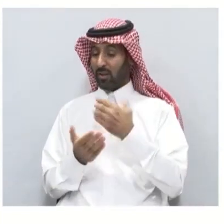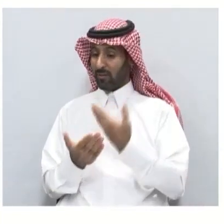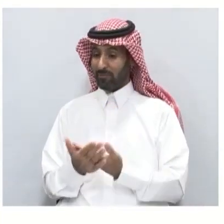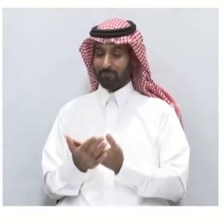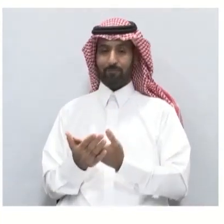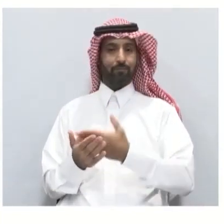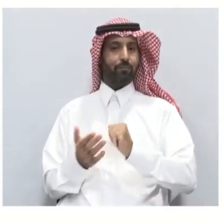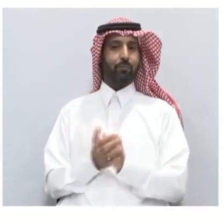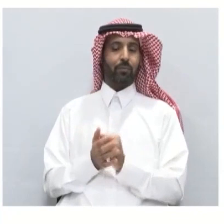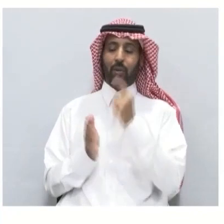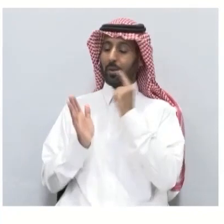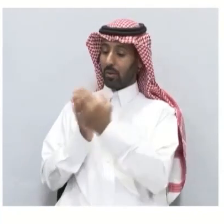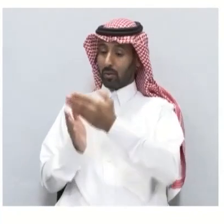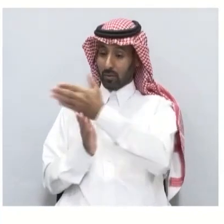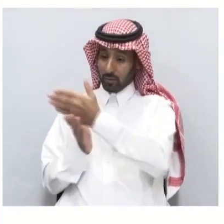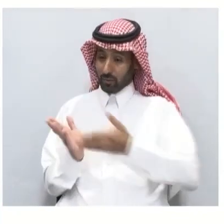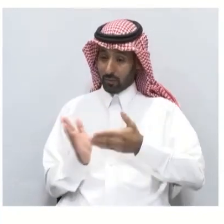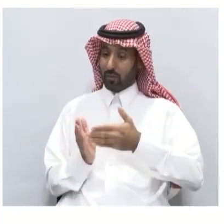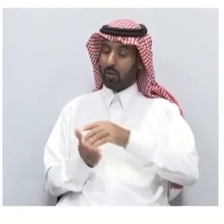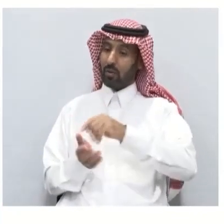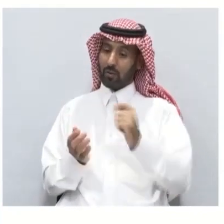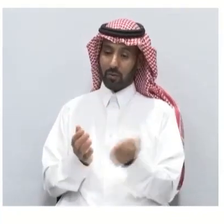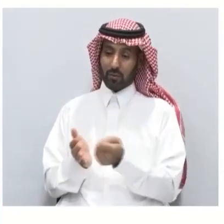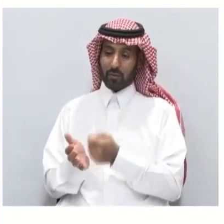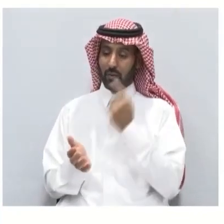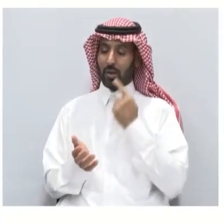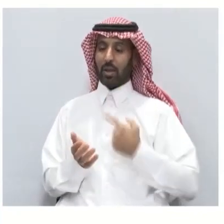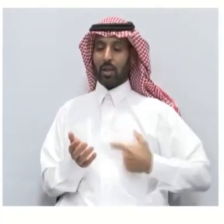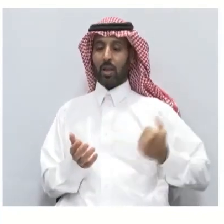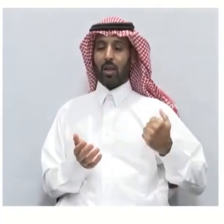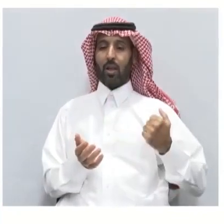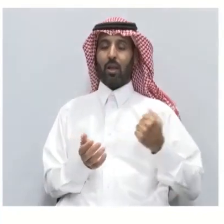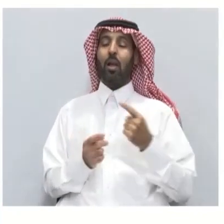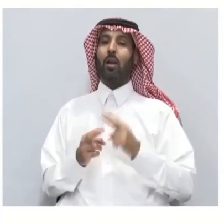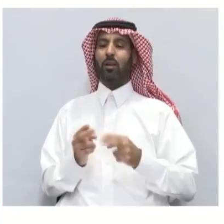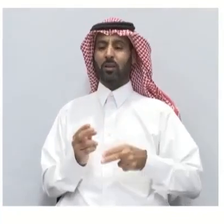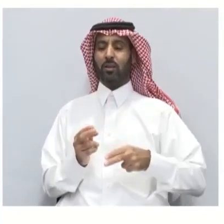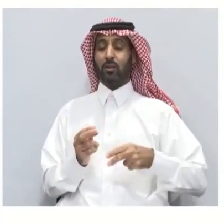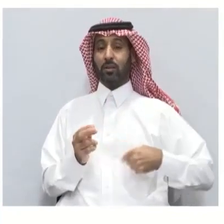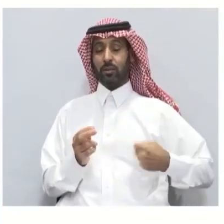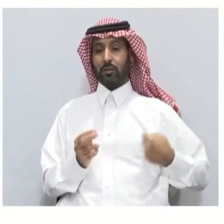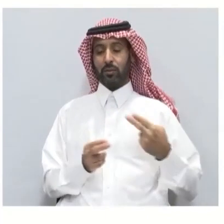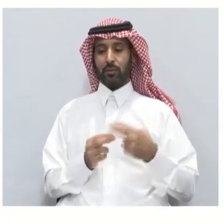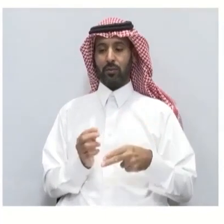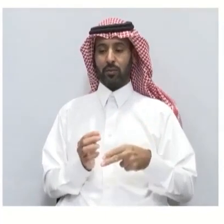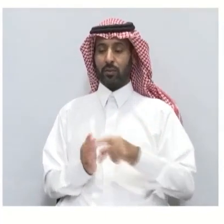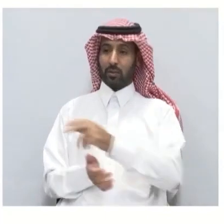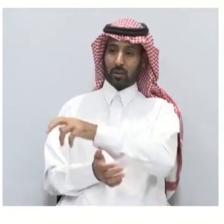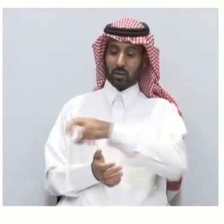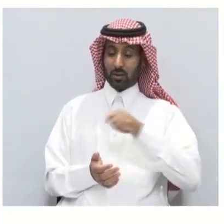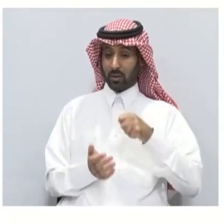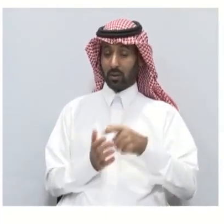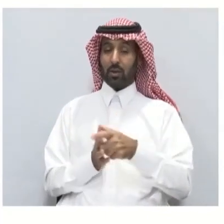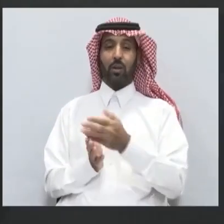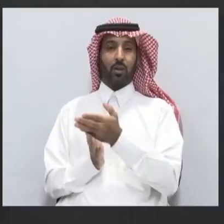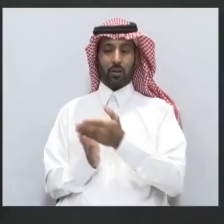C, credit card thief signs own name. Credit card thief, the person who stole, the